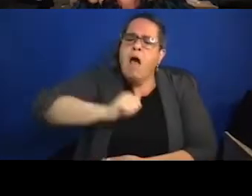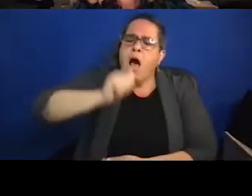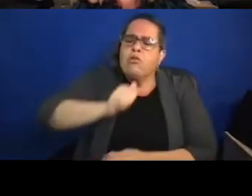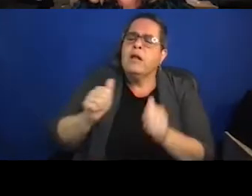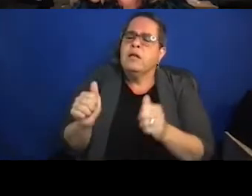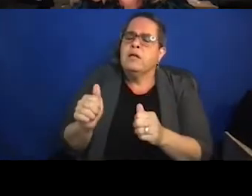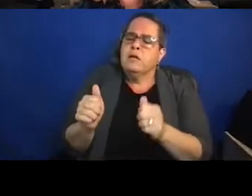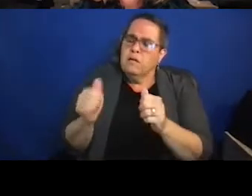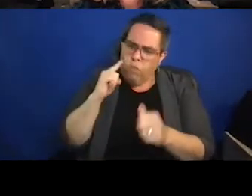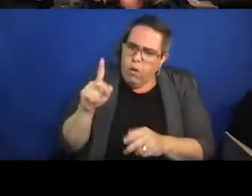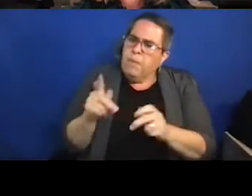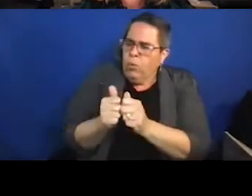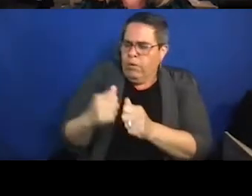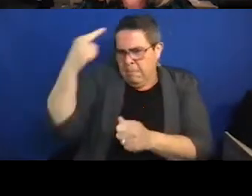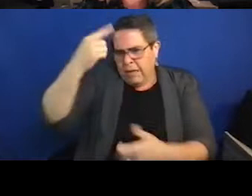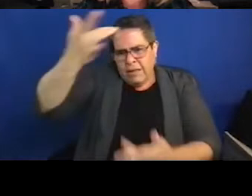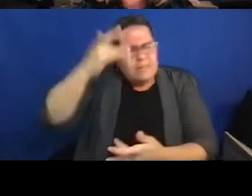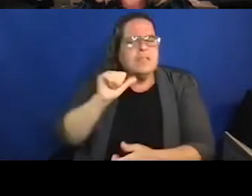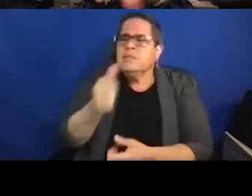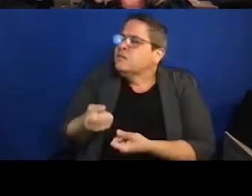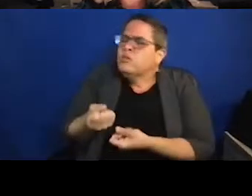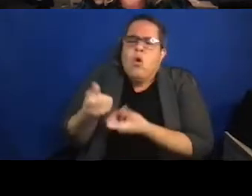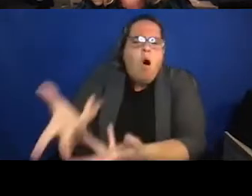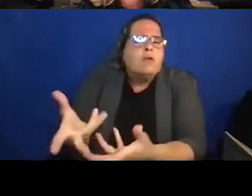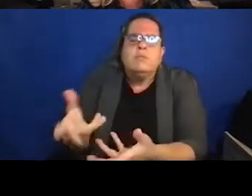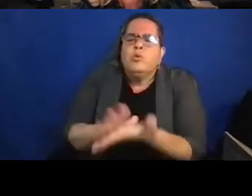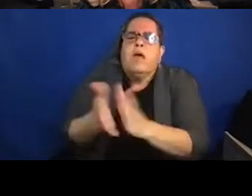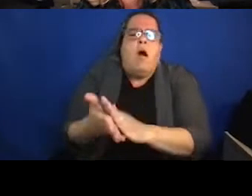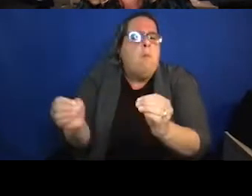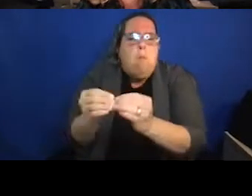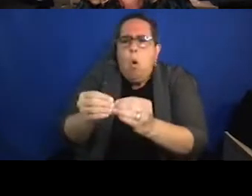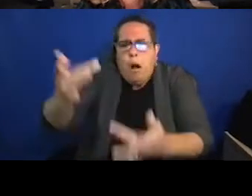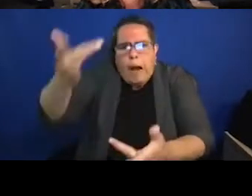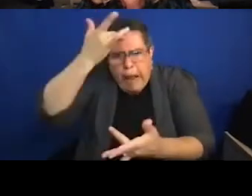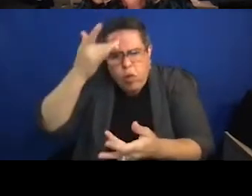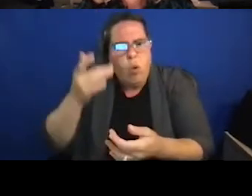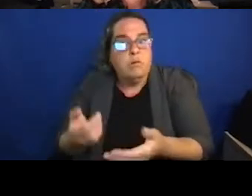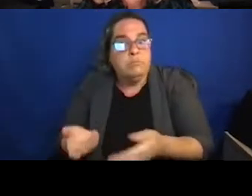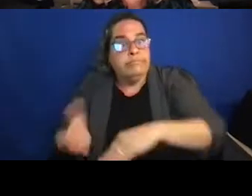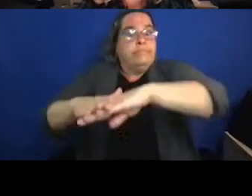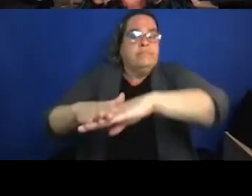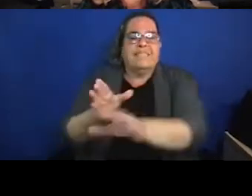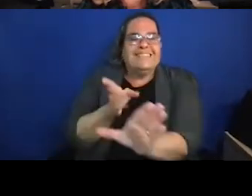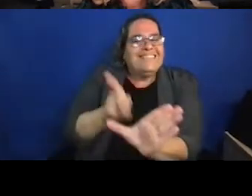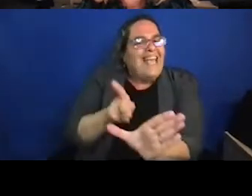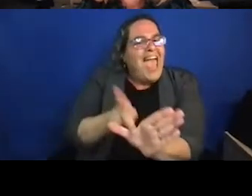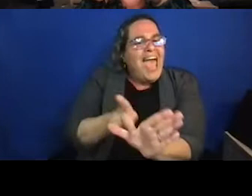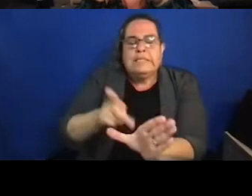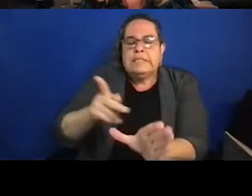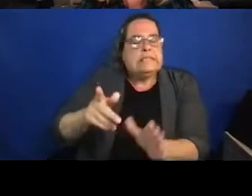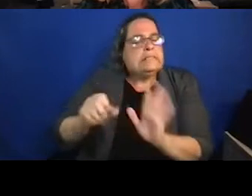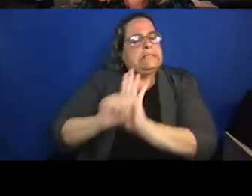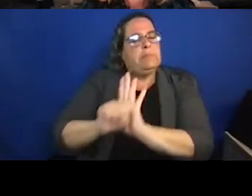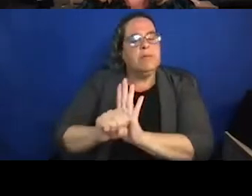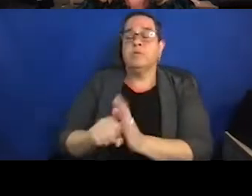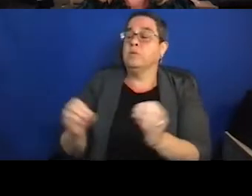or make them more ill in terms of their psychiatric symptoms. In fact, more recent research shows that people's symptoms get better